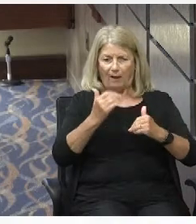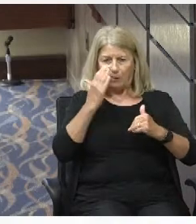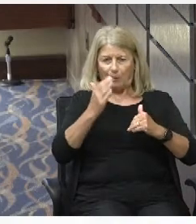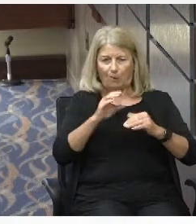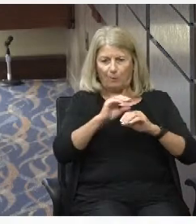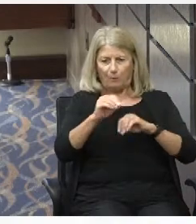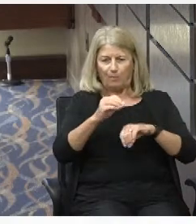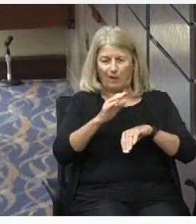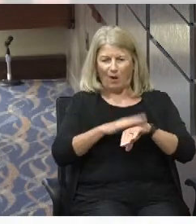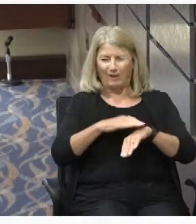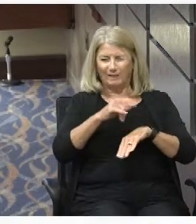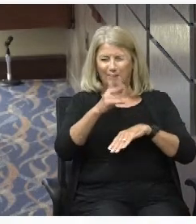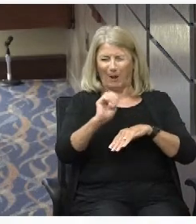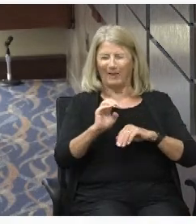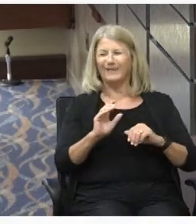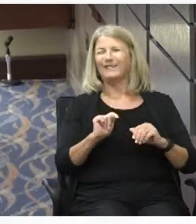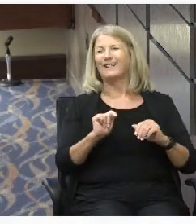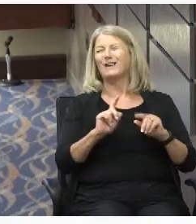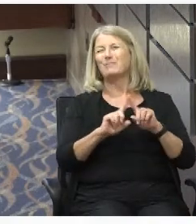back and find this. Government,